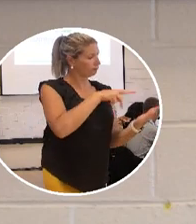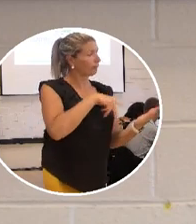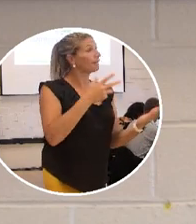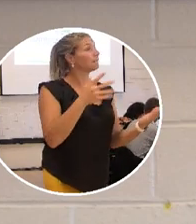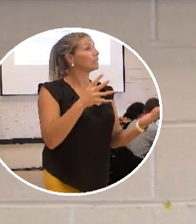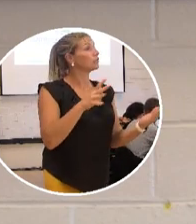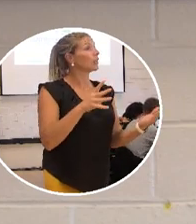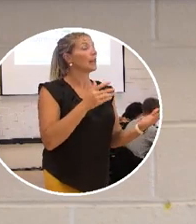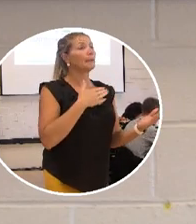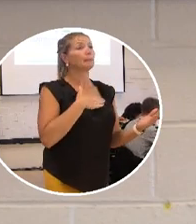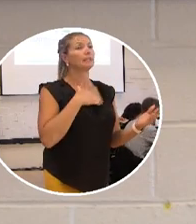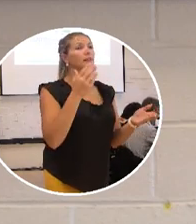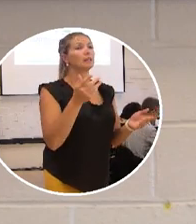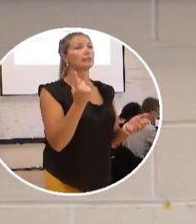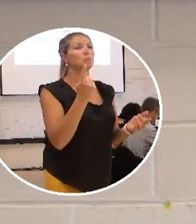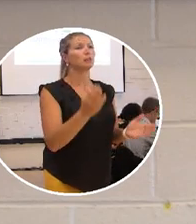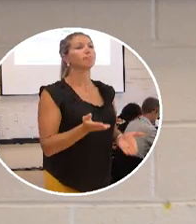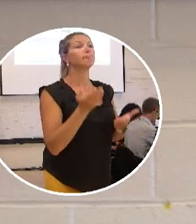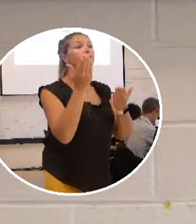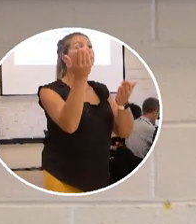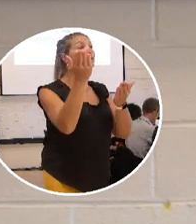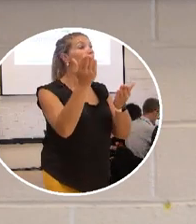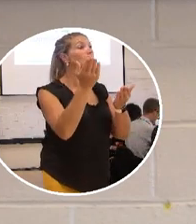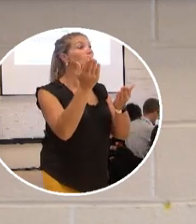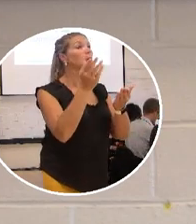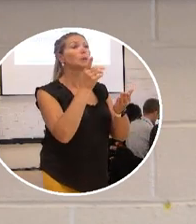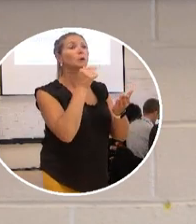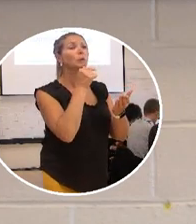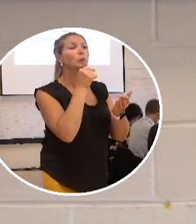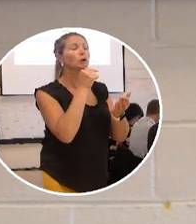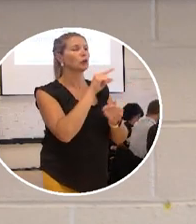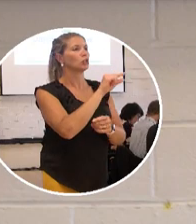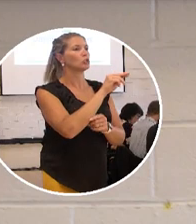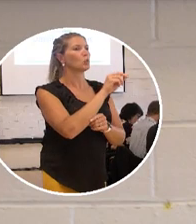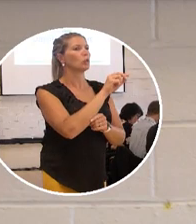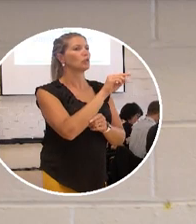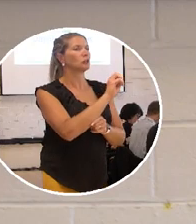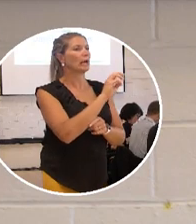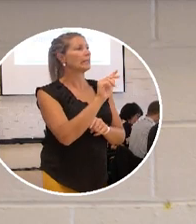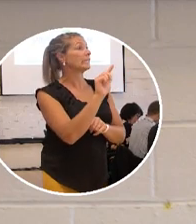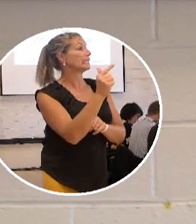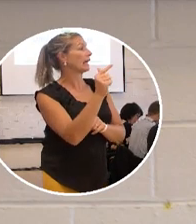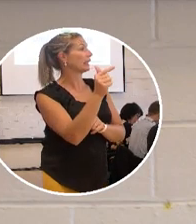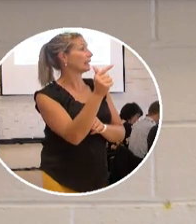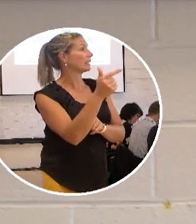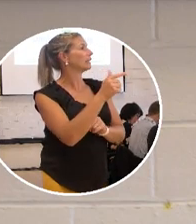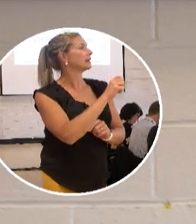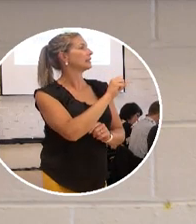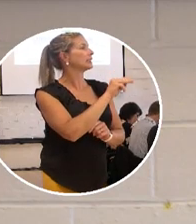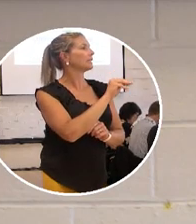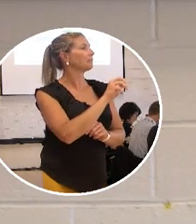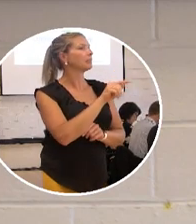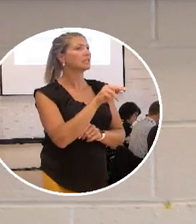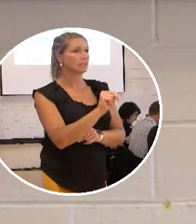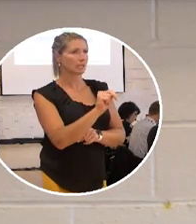to accept the minutes as presented? Moved by Trustee George, seconded by Trustee Simmons.